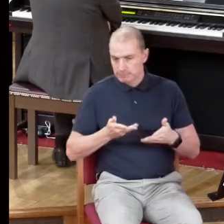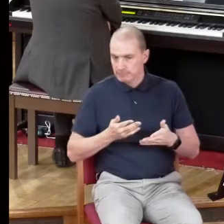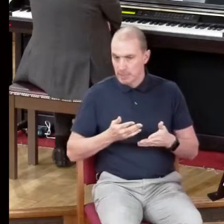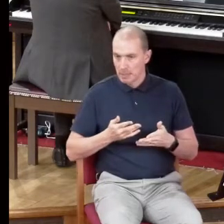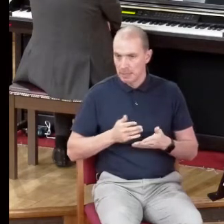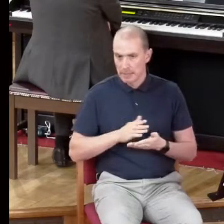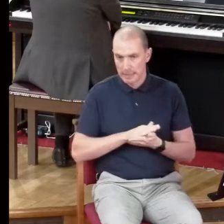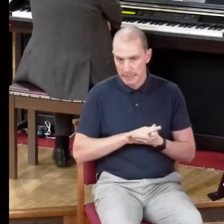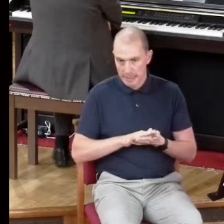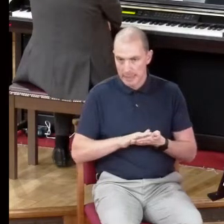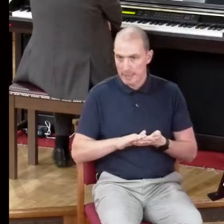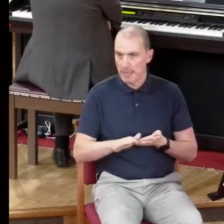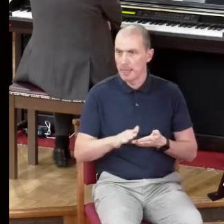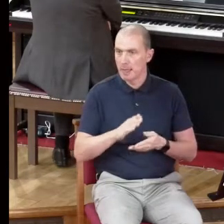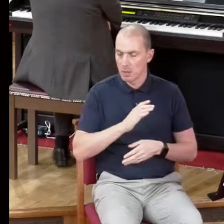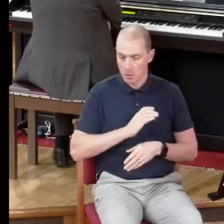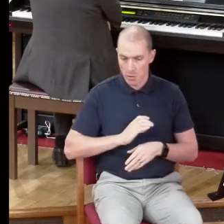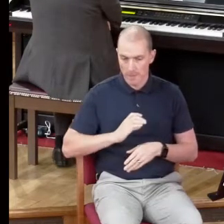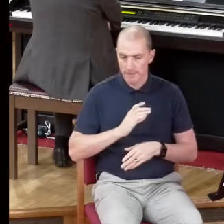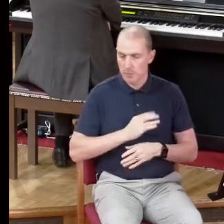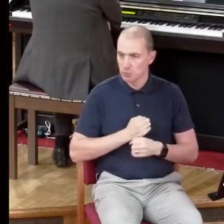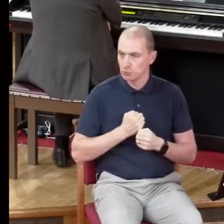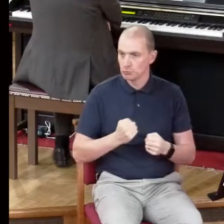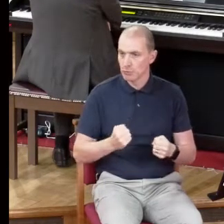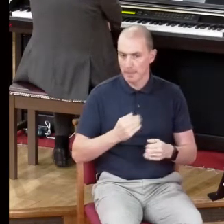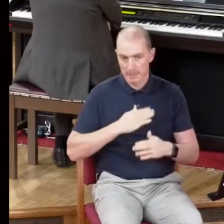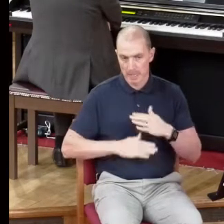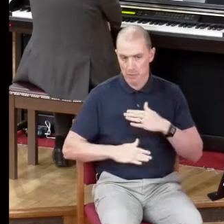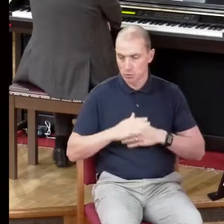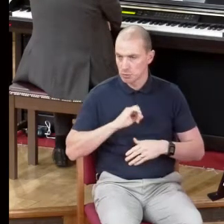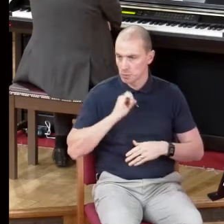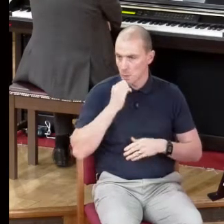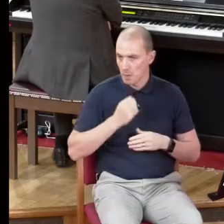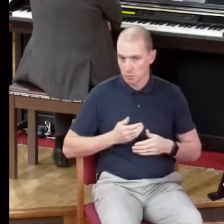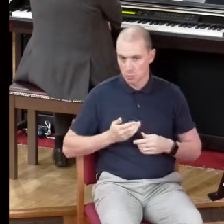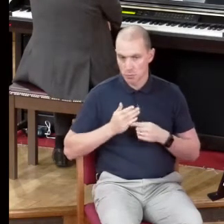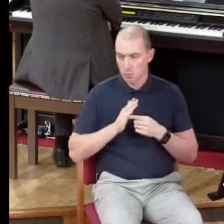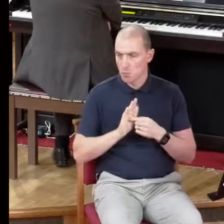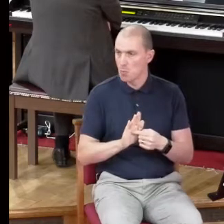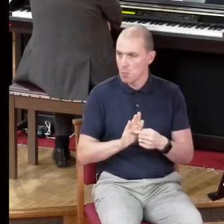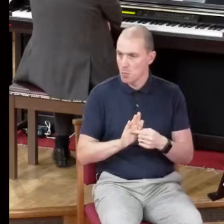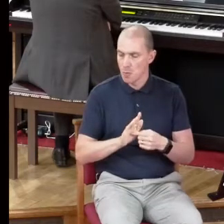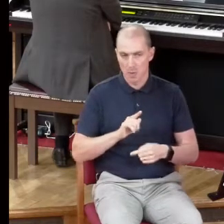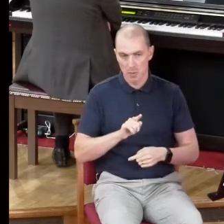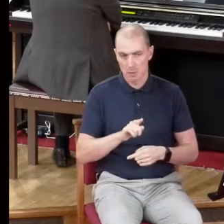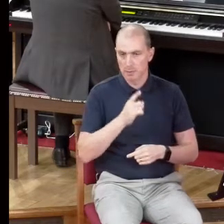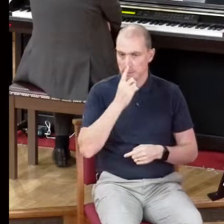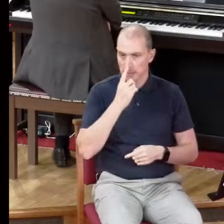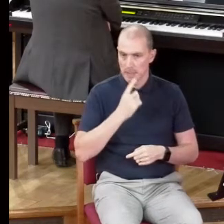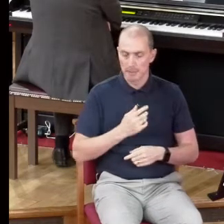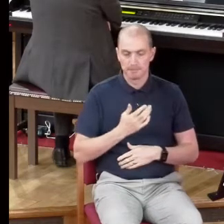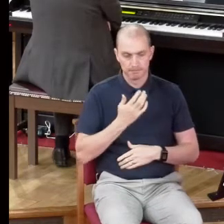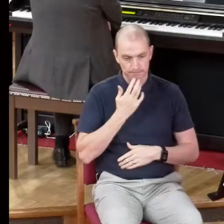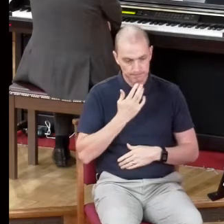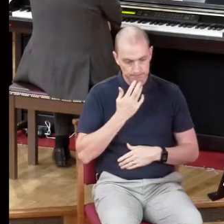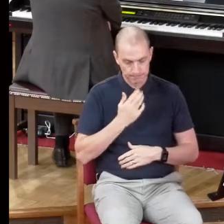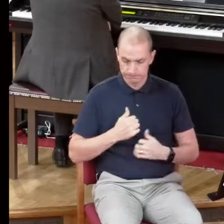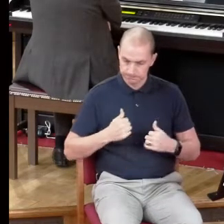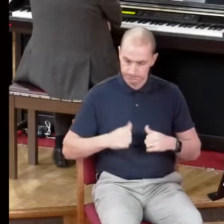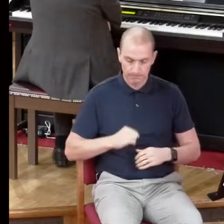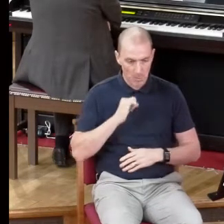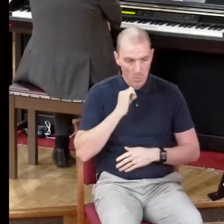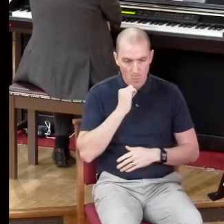comfort and strength and patience and reassurance of the love of God